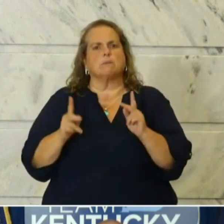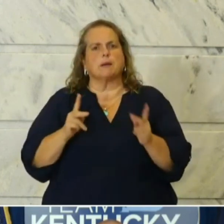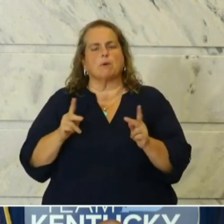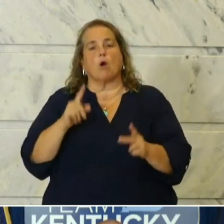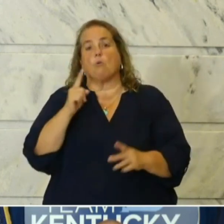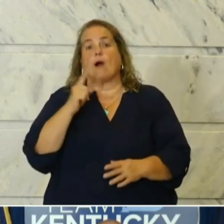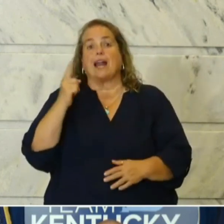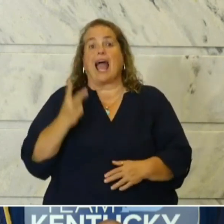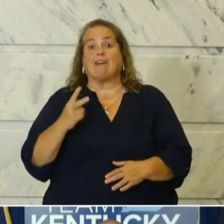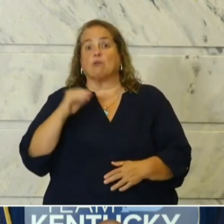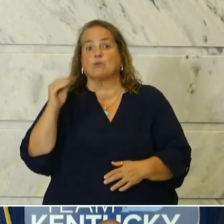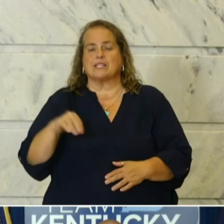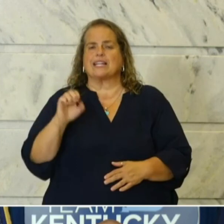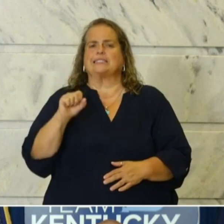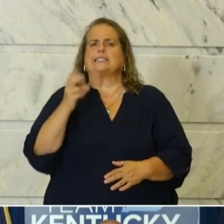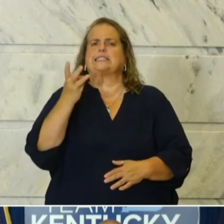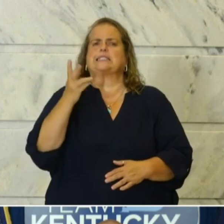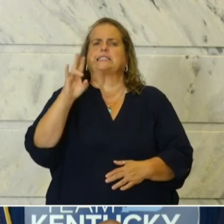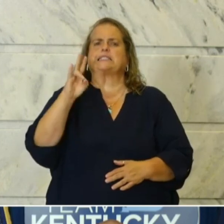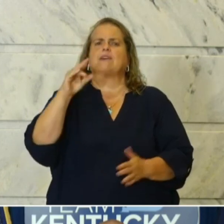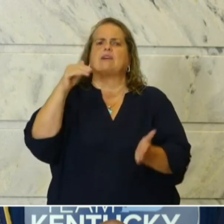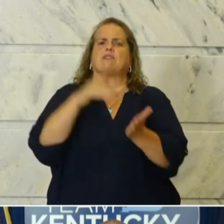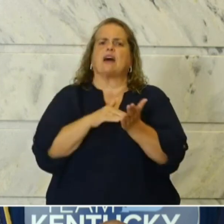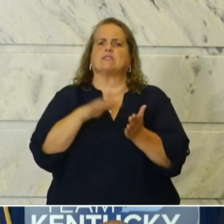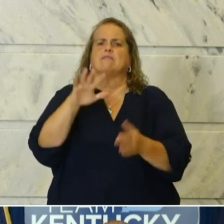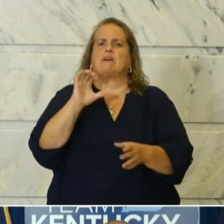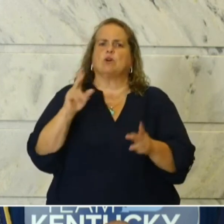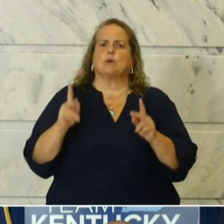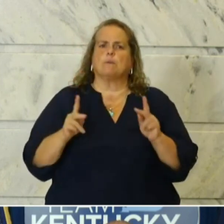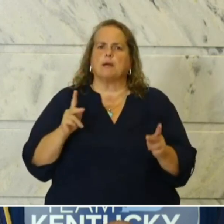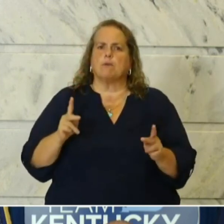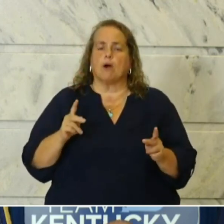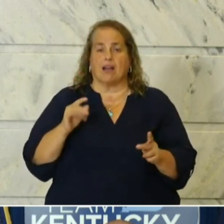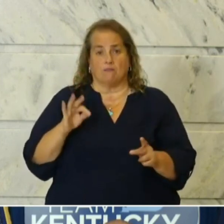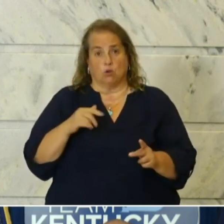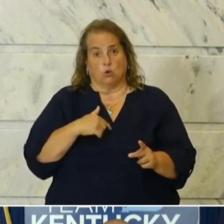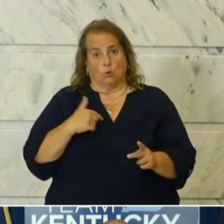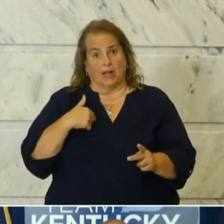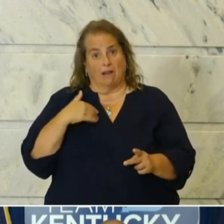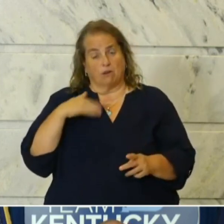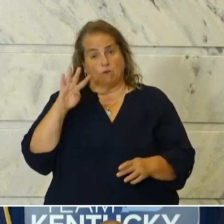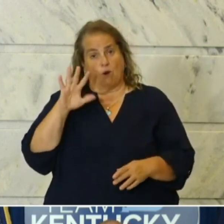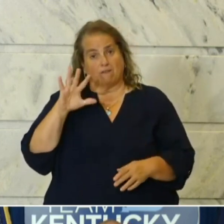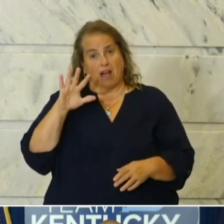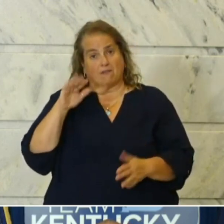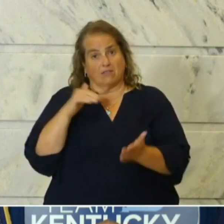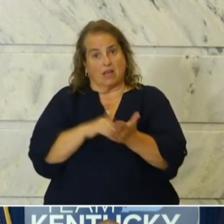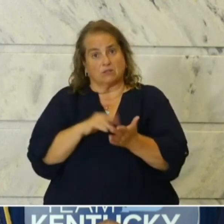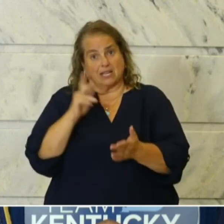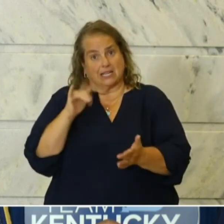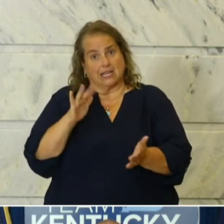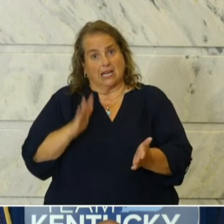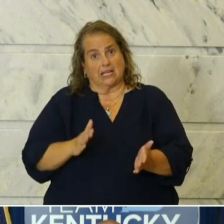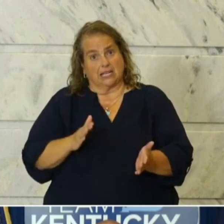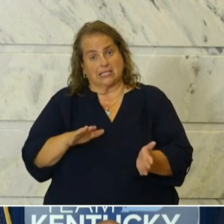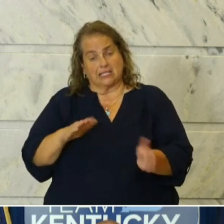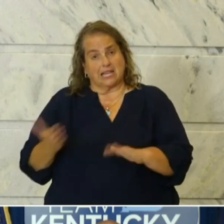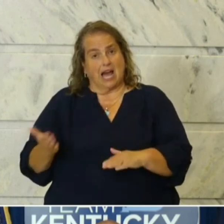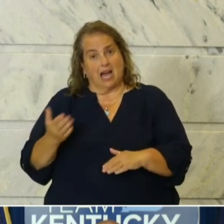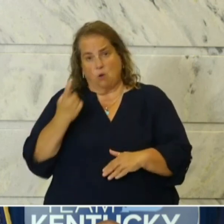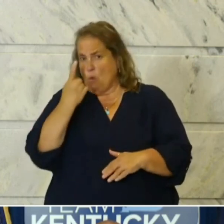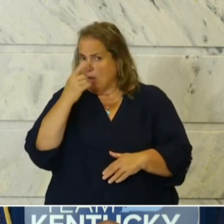1.5% is 67,500 people. If we were to lose 45,000 Kentuckians, just 1% in 1